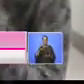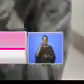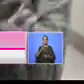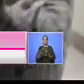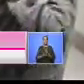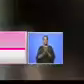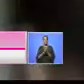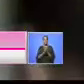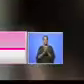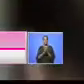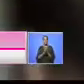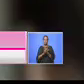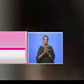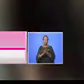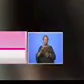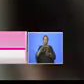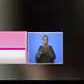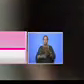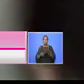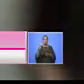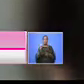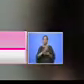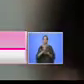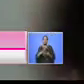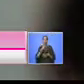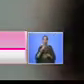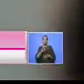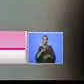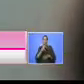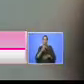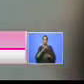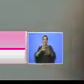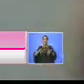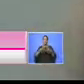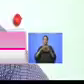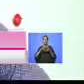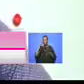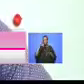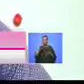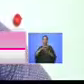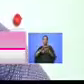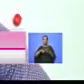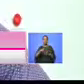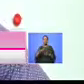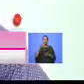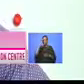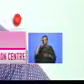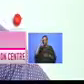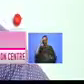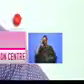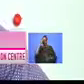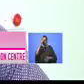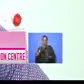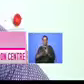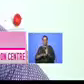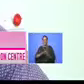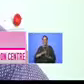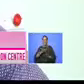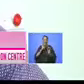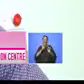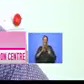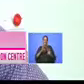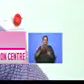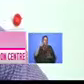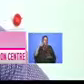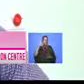that the whole stigma associated with mental illness in this country, to the point where I actually hate hearing the word crazy, because